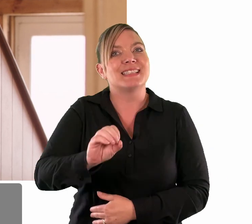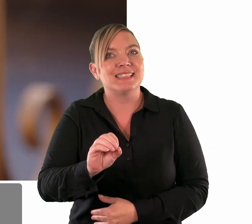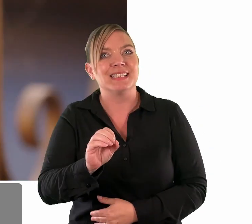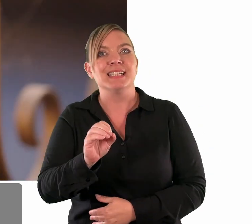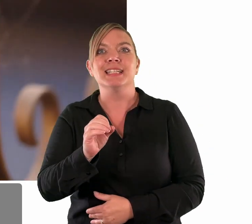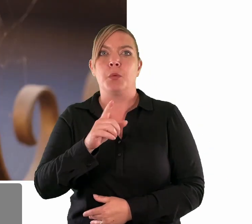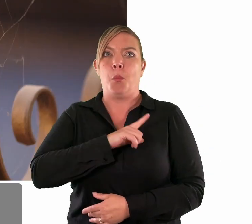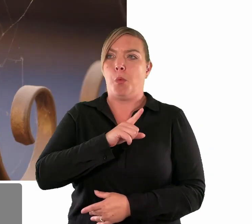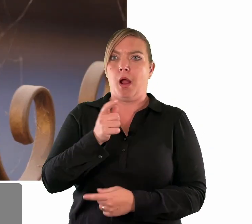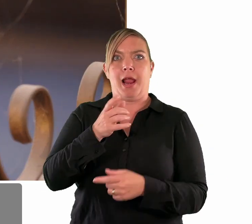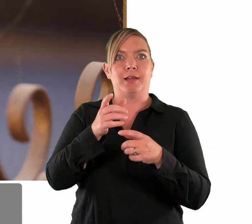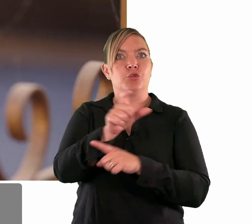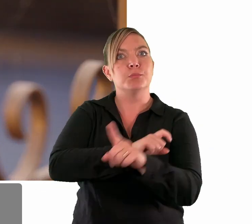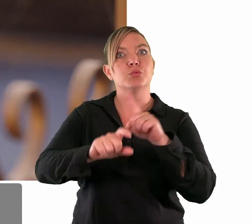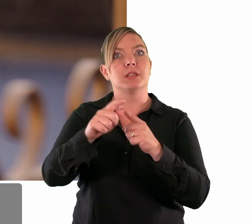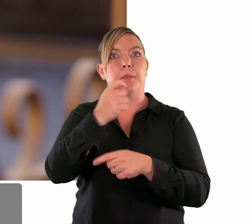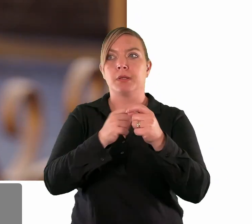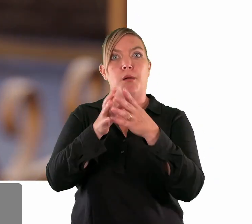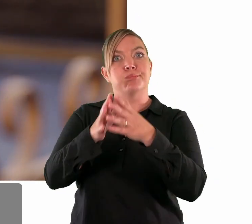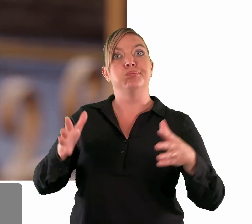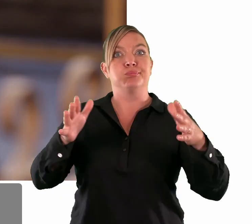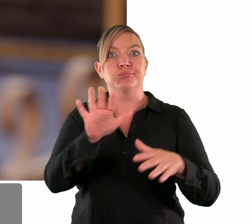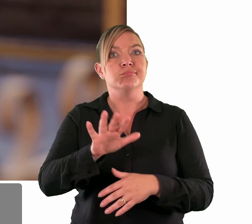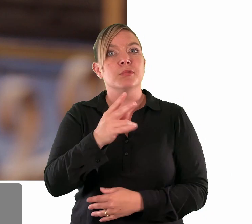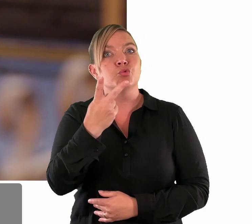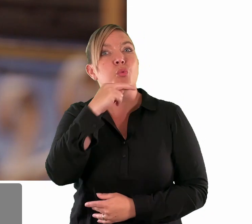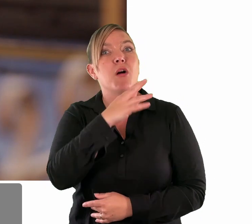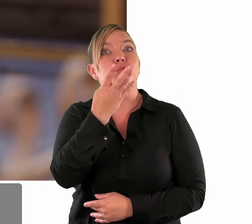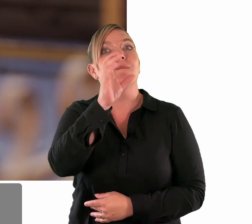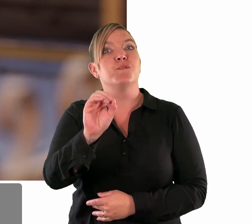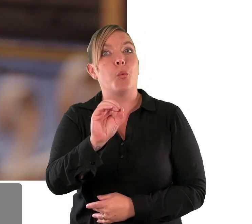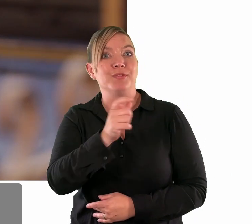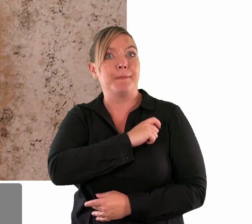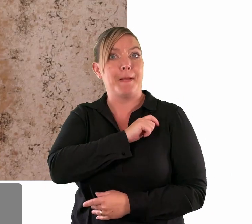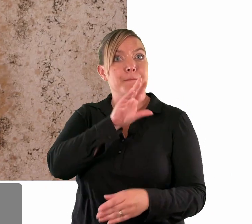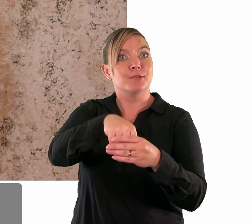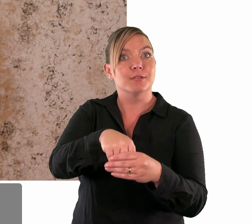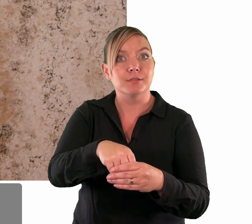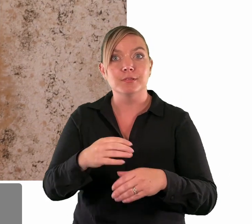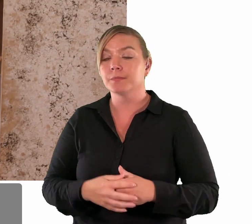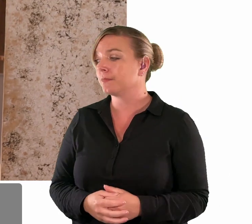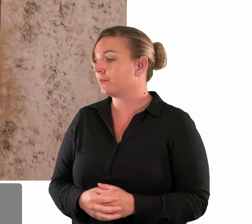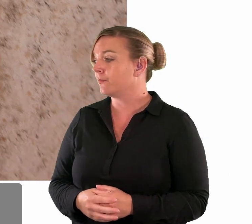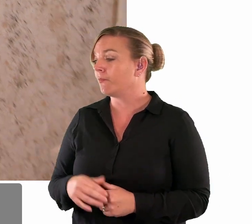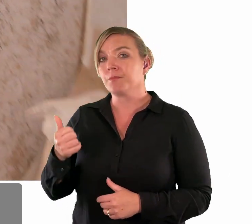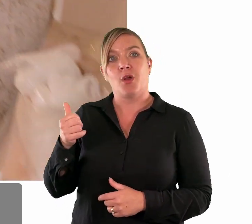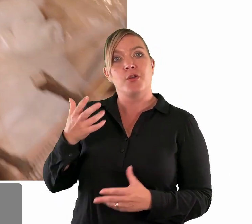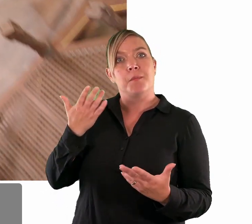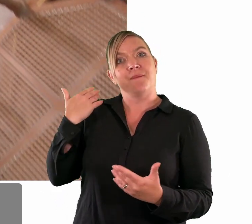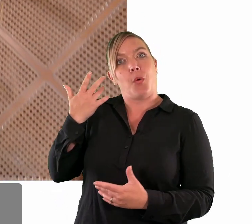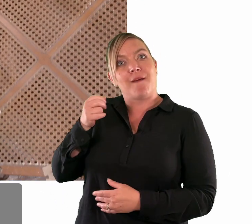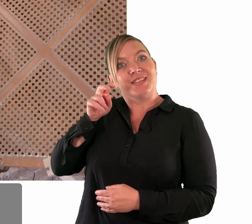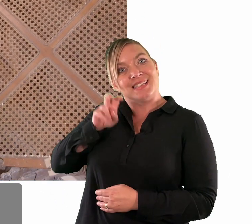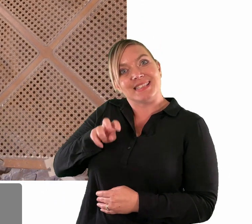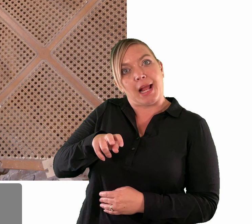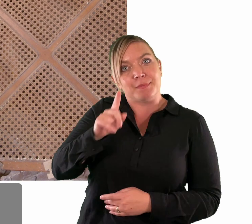big community, roughly about 240 members. These steps here that you would go down, you can see the tiled